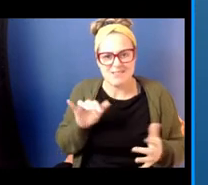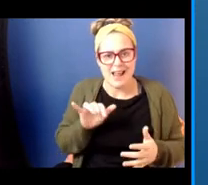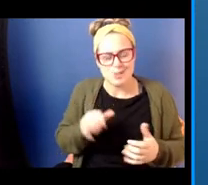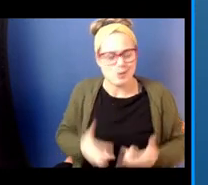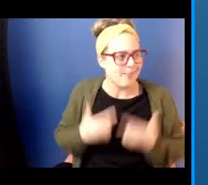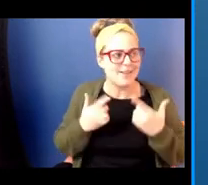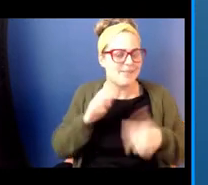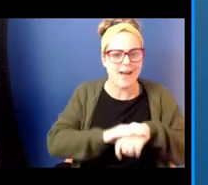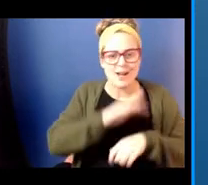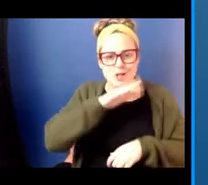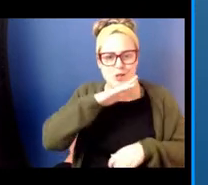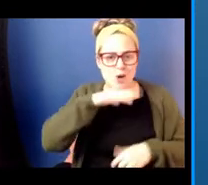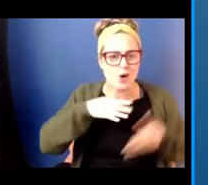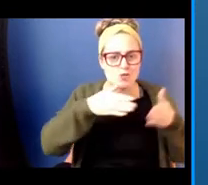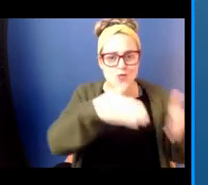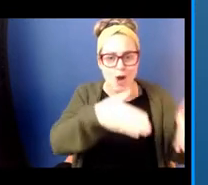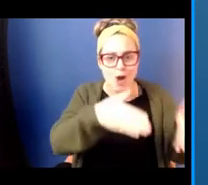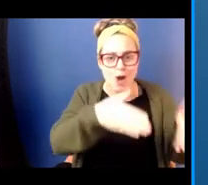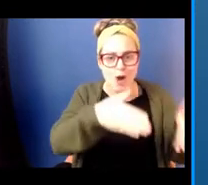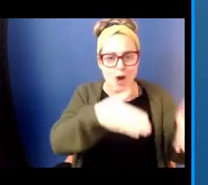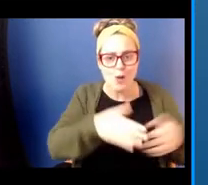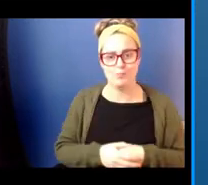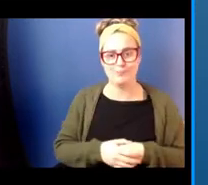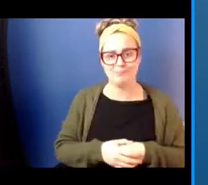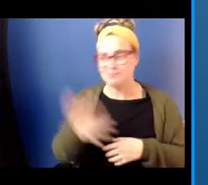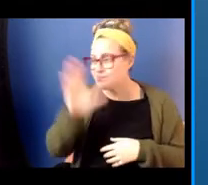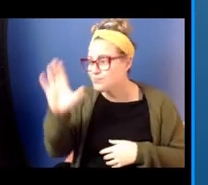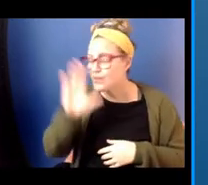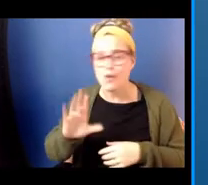to find running water that is clean